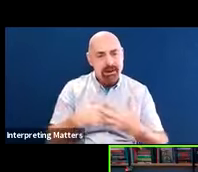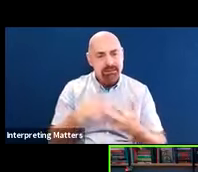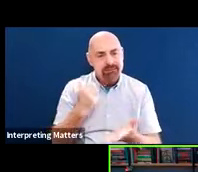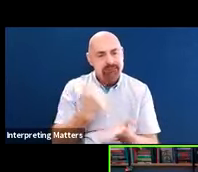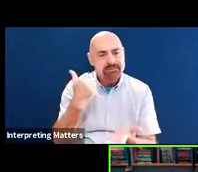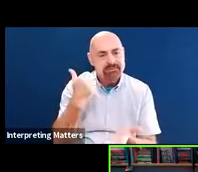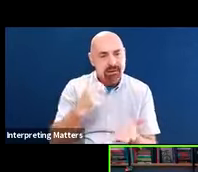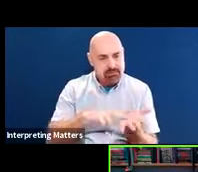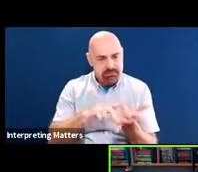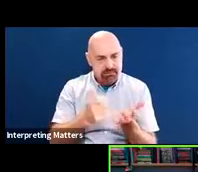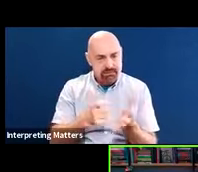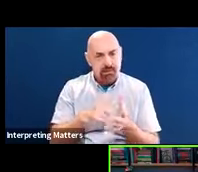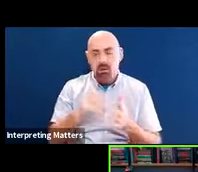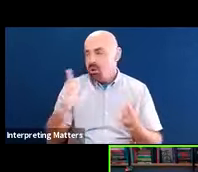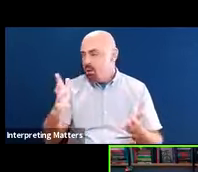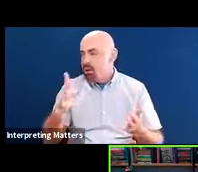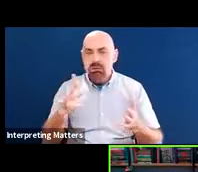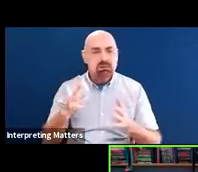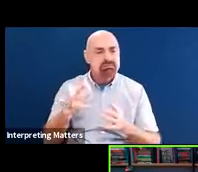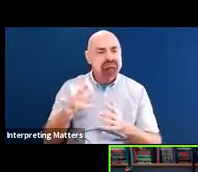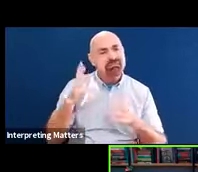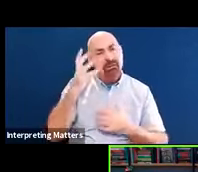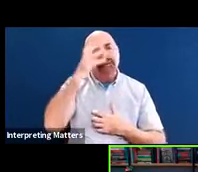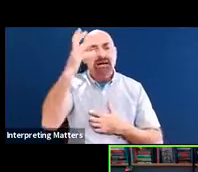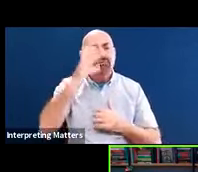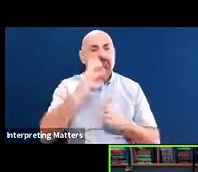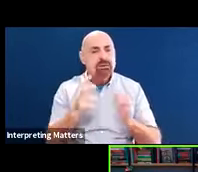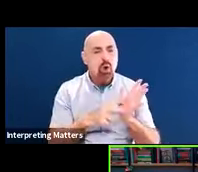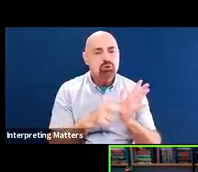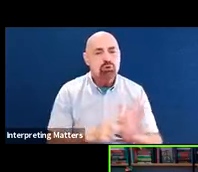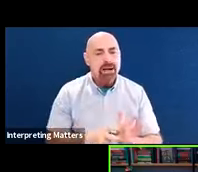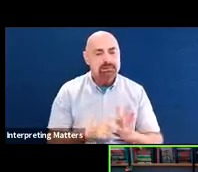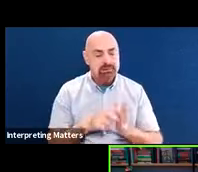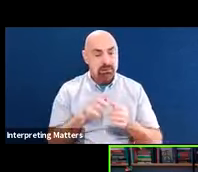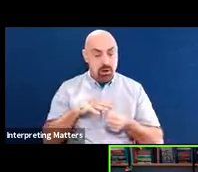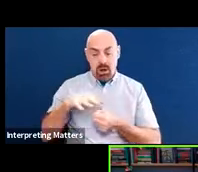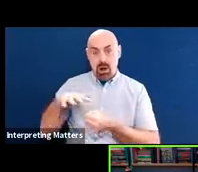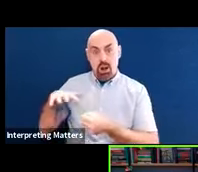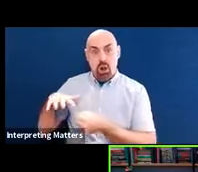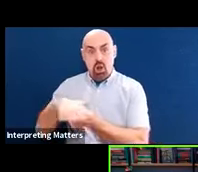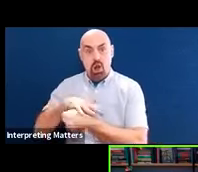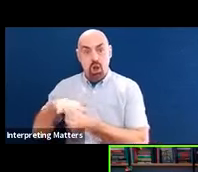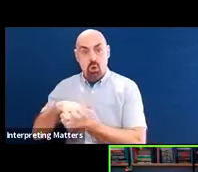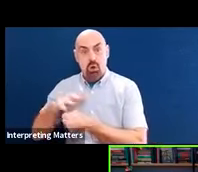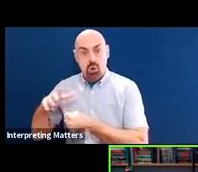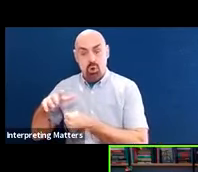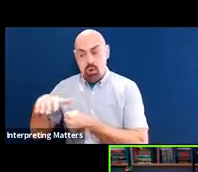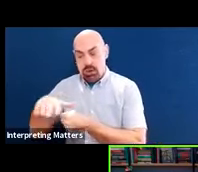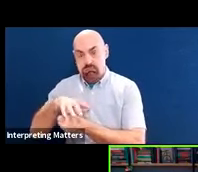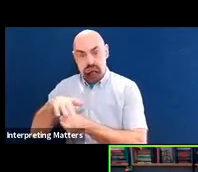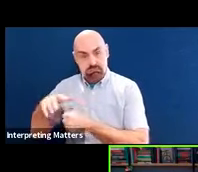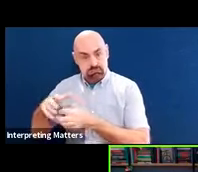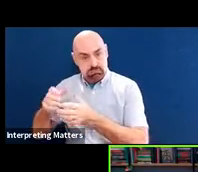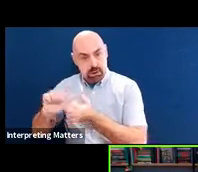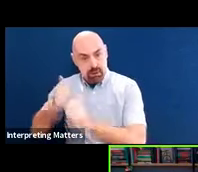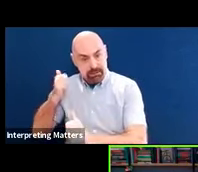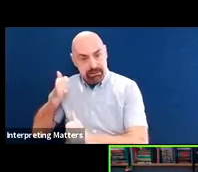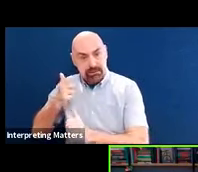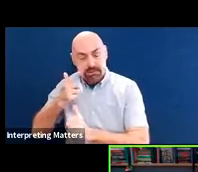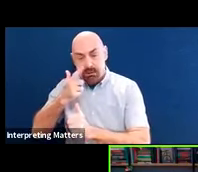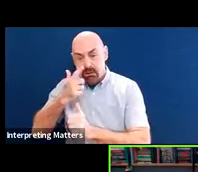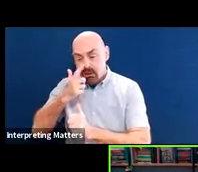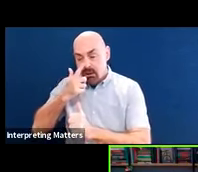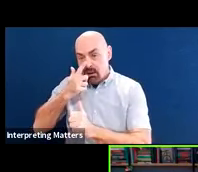could have government procurement contracts that can help to create opportunities for local companies that could flourish, which would, you know,